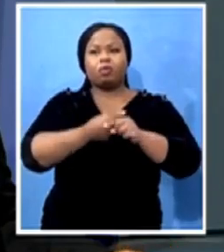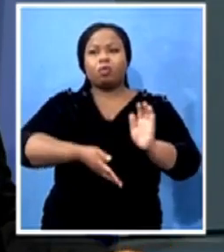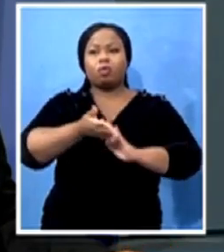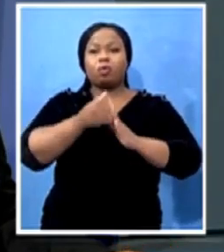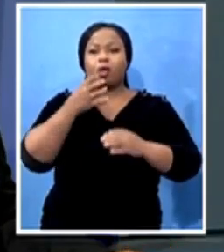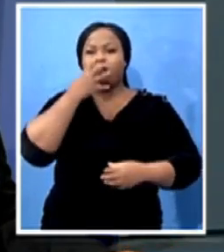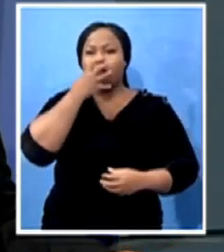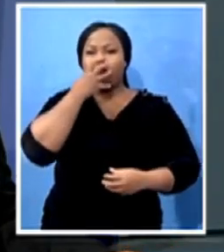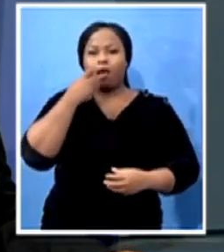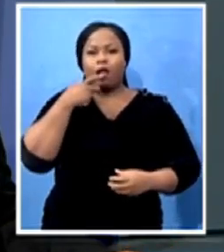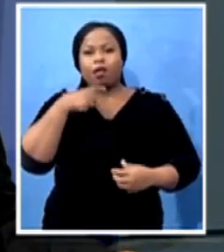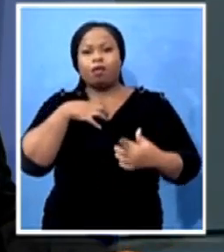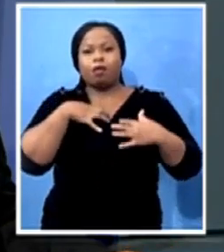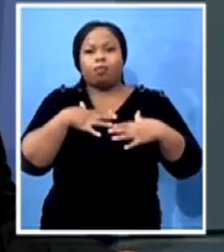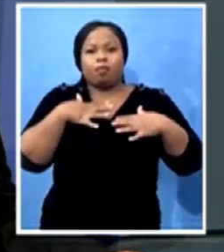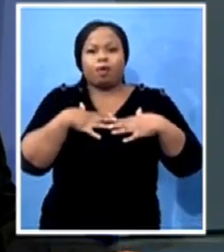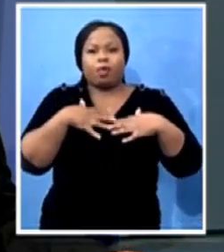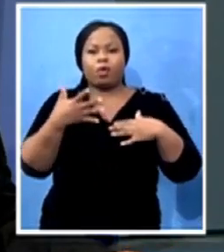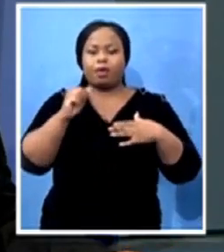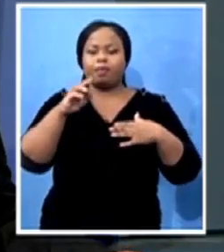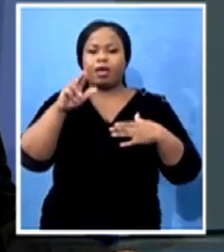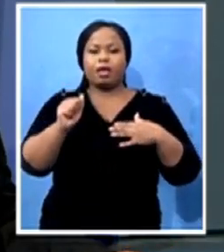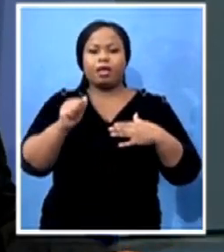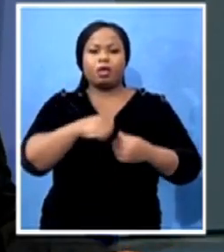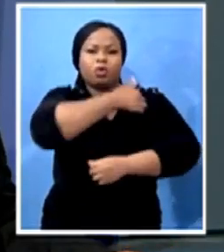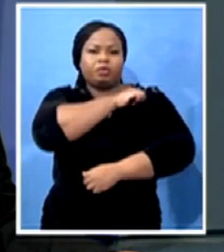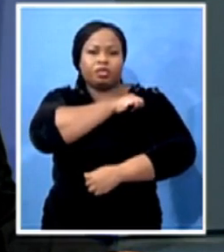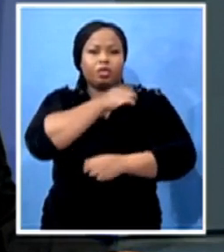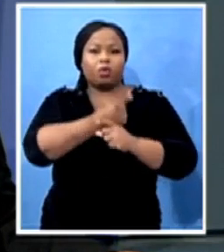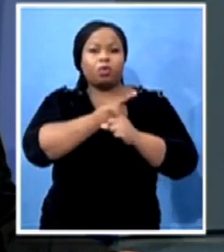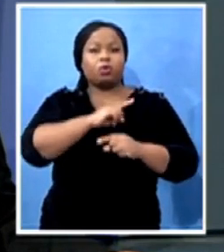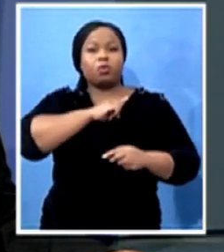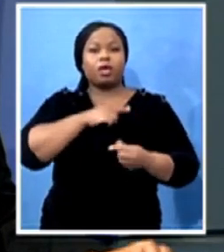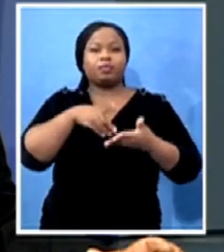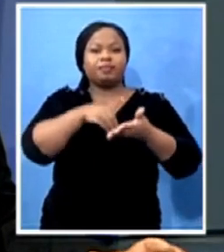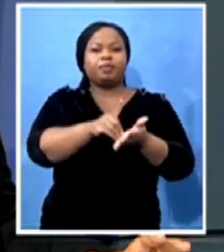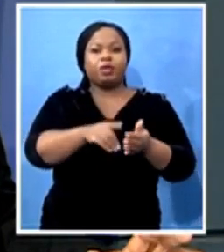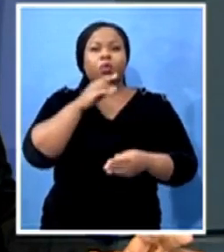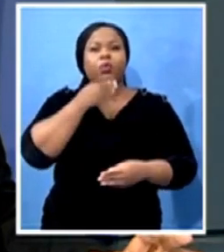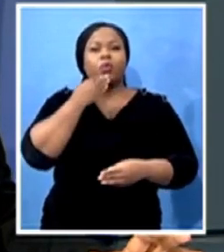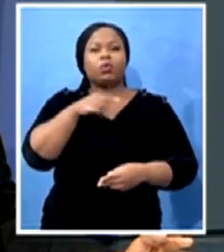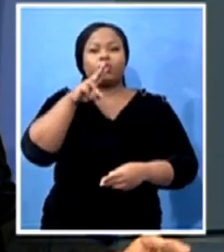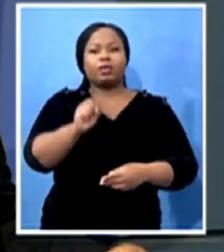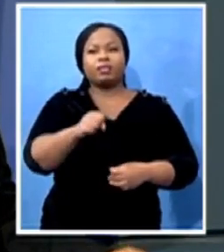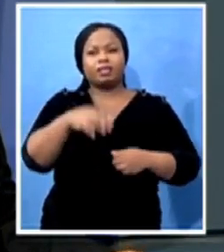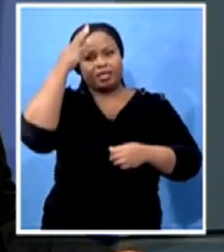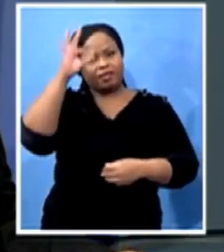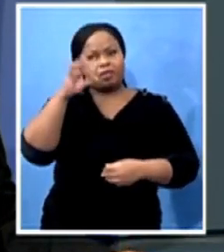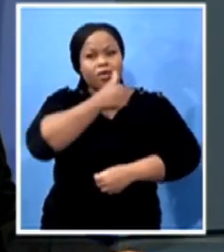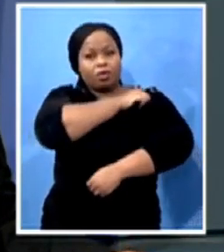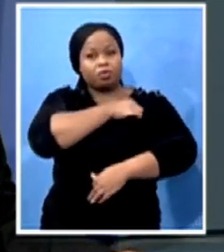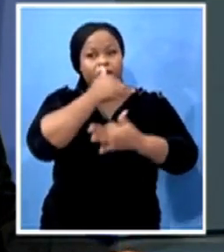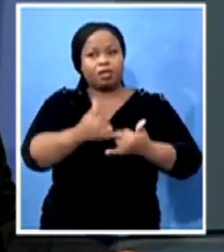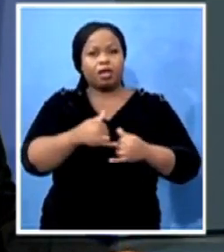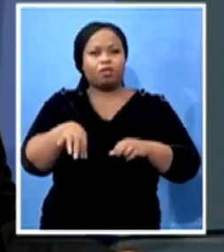Baragwanath Hospital. The ventilators have been donated by the United States government. The hospital has actively received cases since